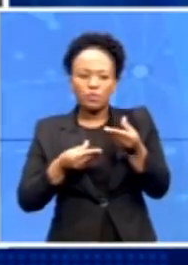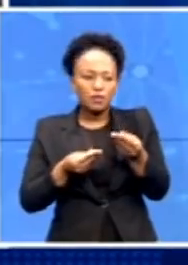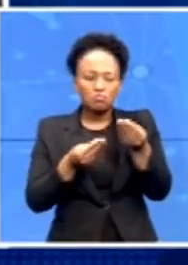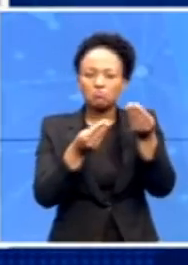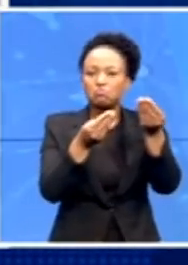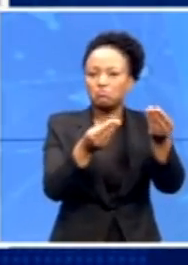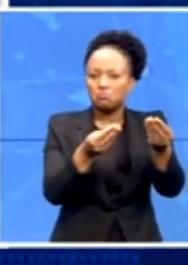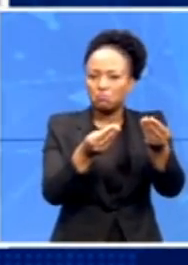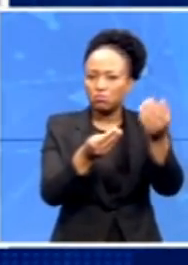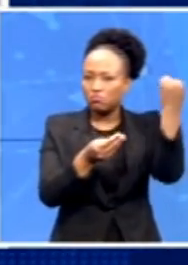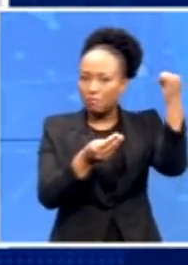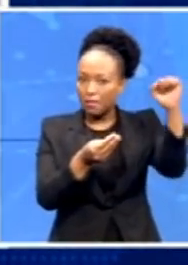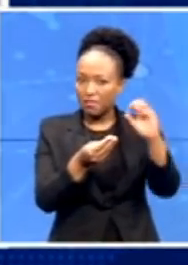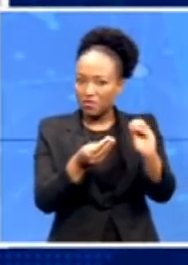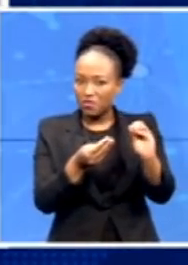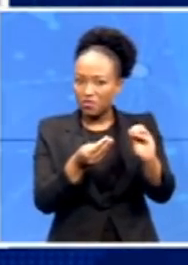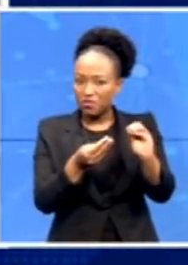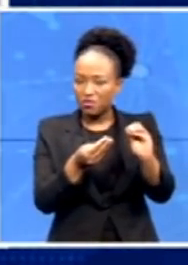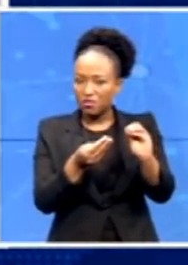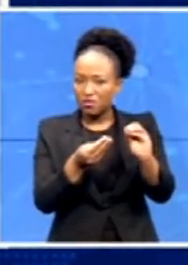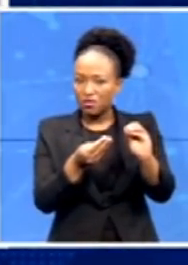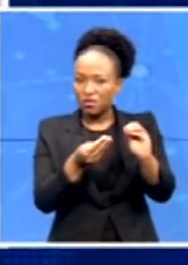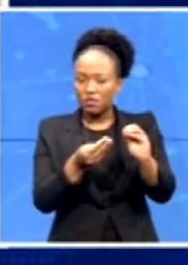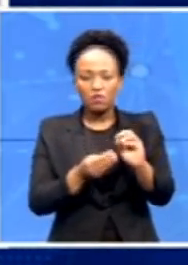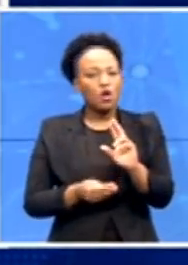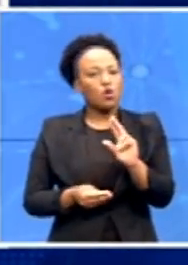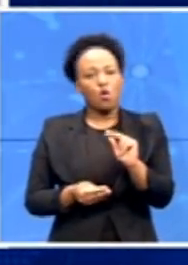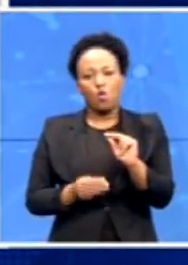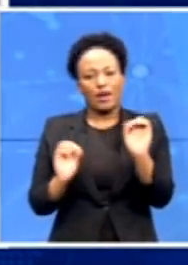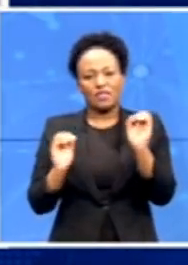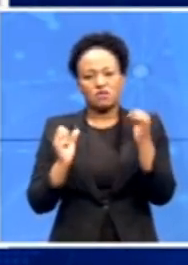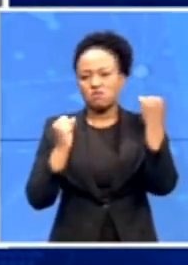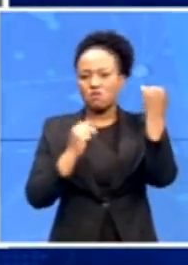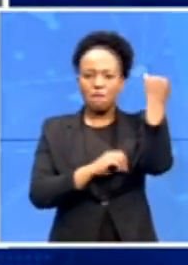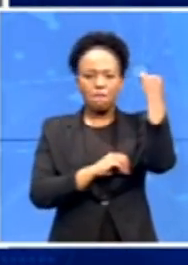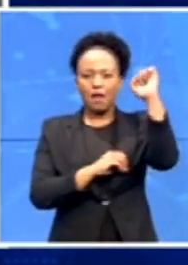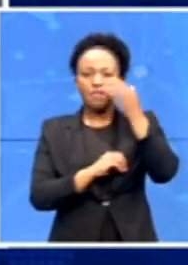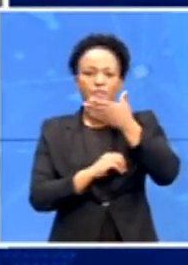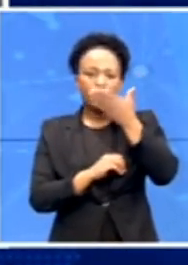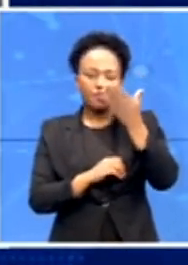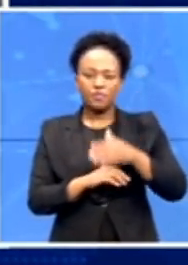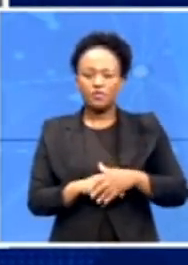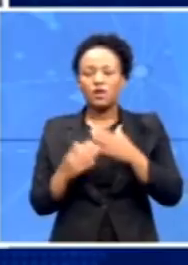Ms. Kasim? My lady, no objection. Thank you very much. Is there anyone having an objection?